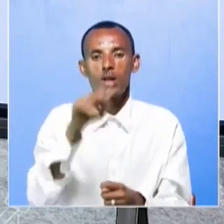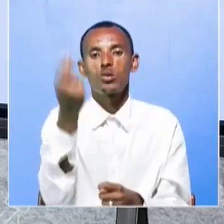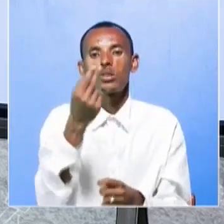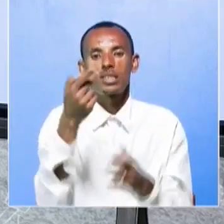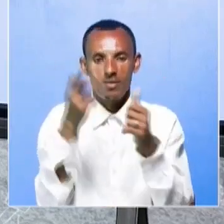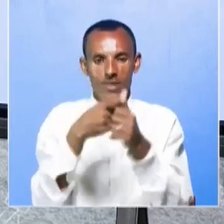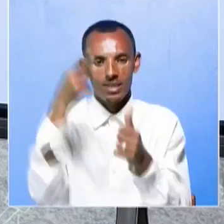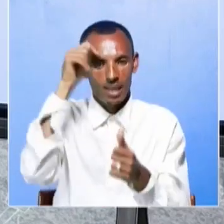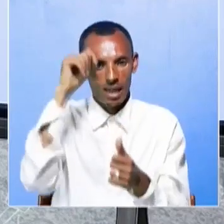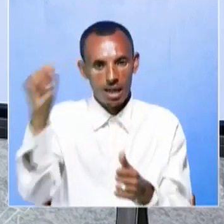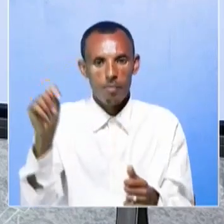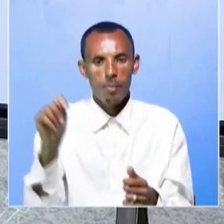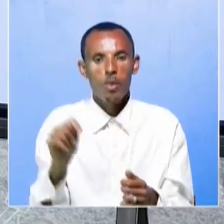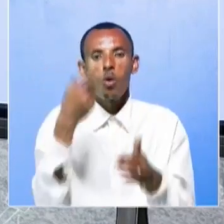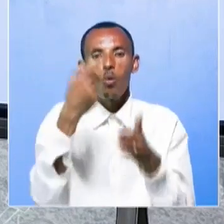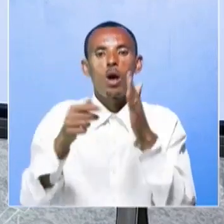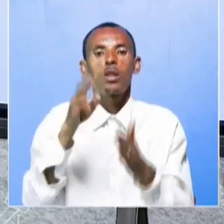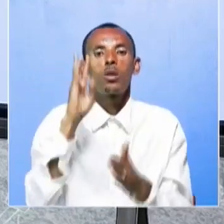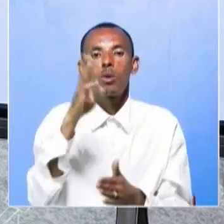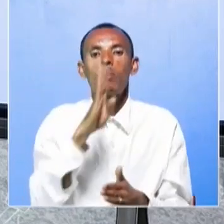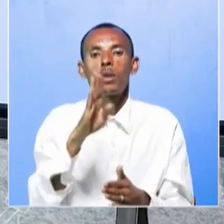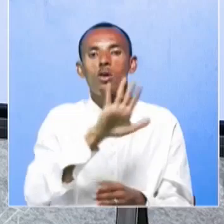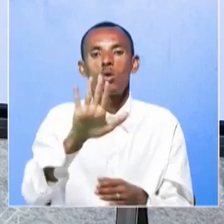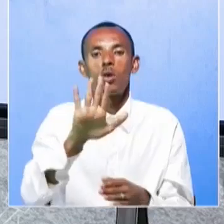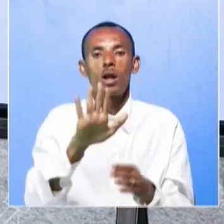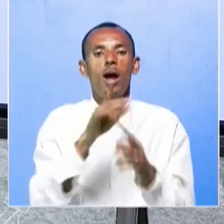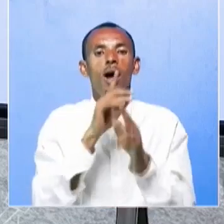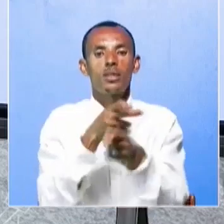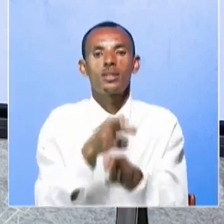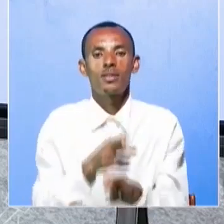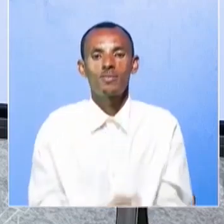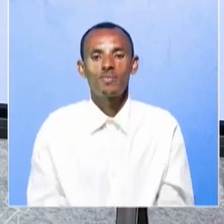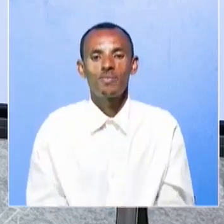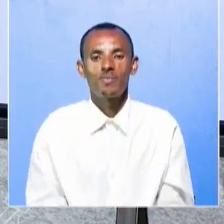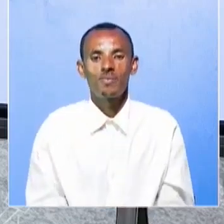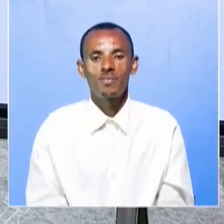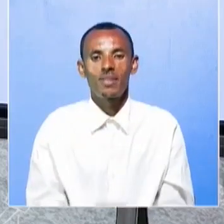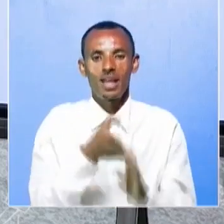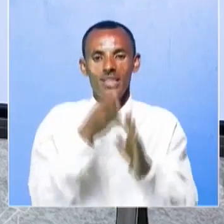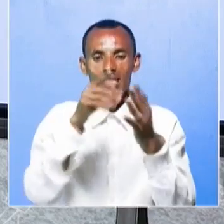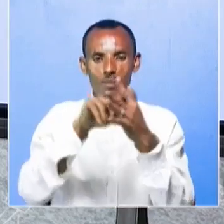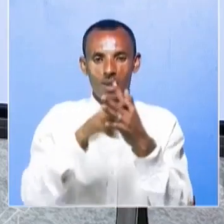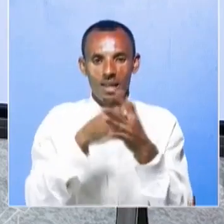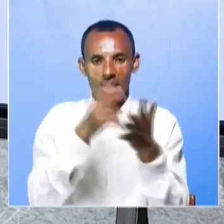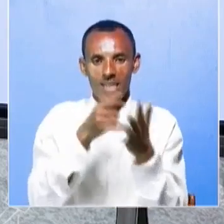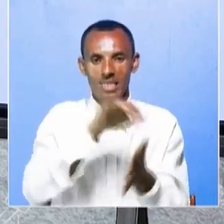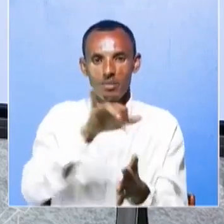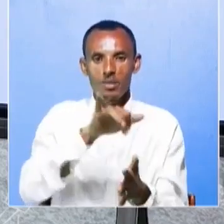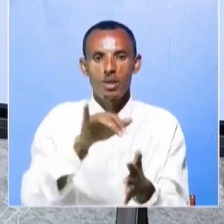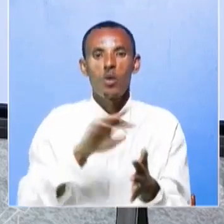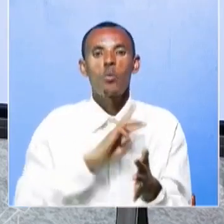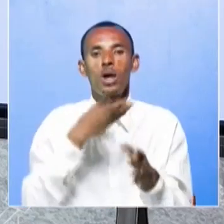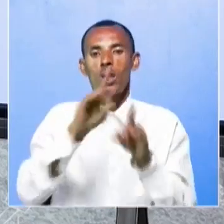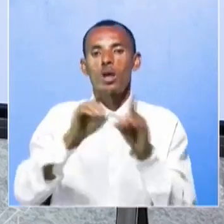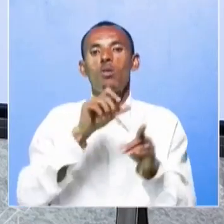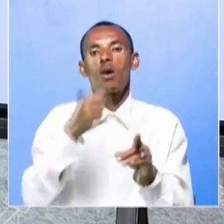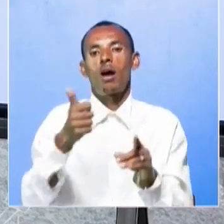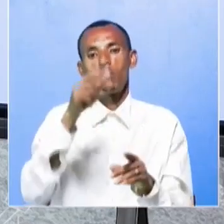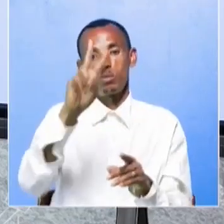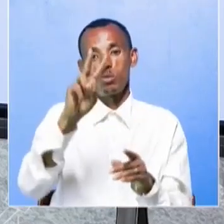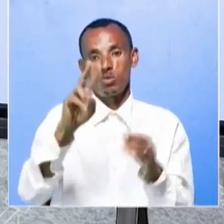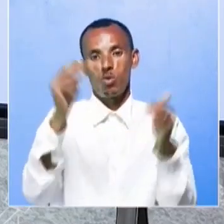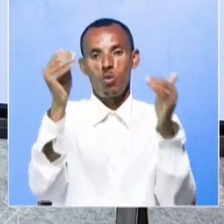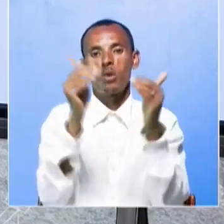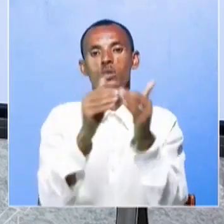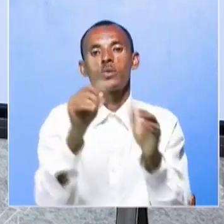first theorem, what will be your answer? At the beginning, it seems we don't have two corresponding angles